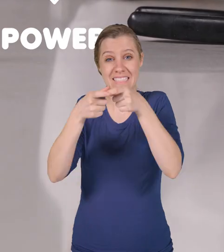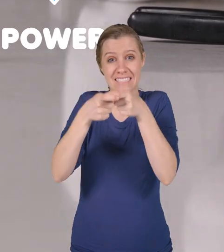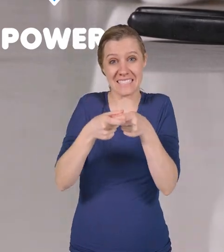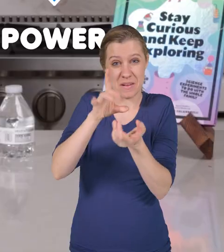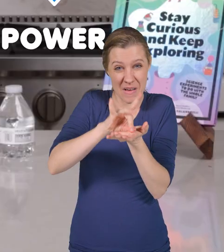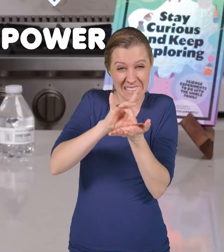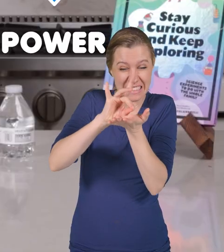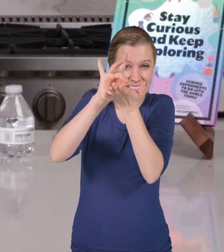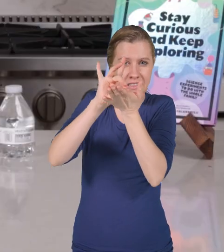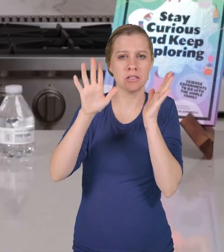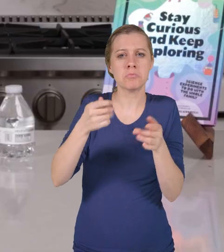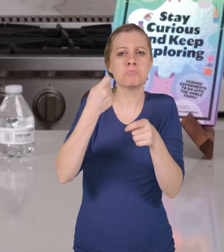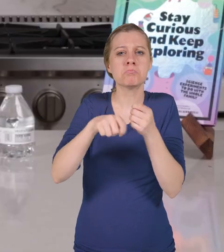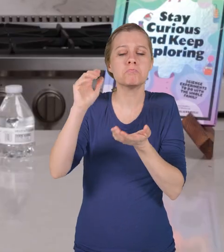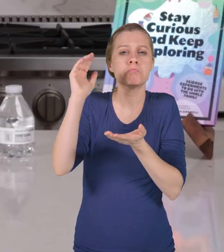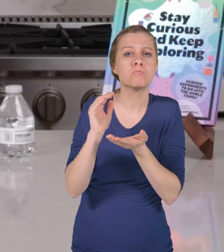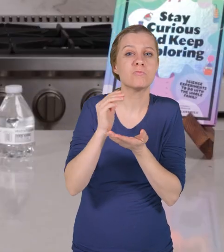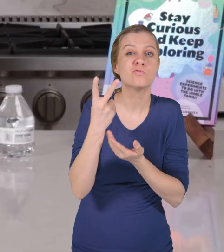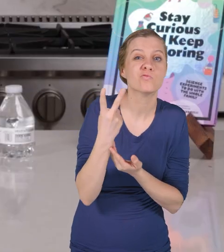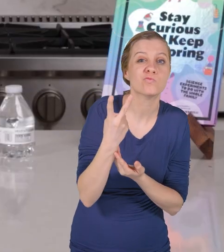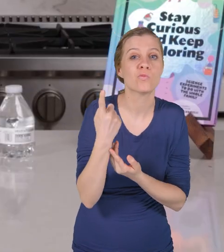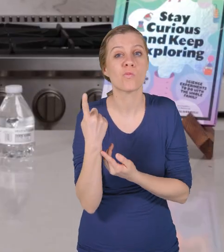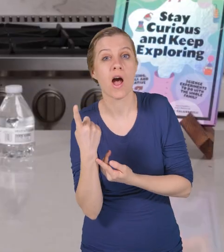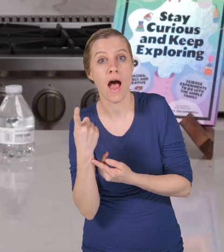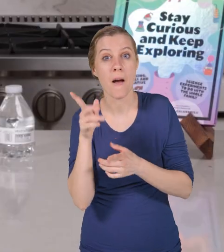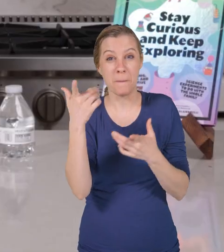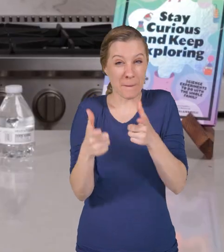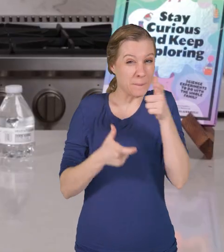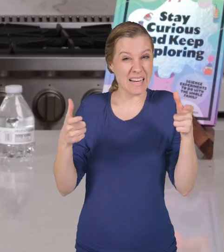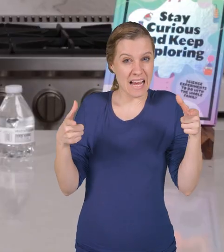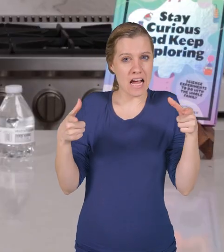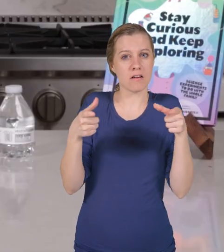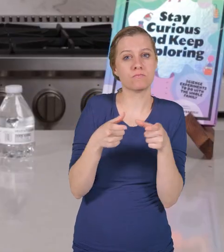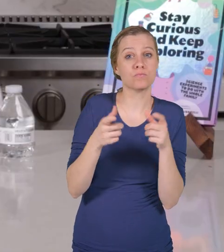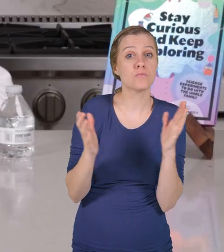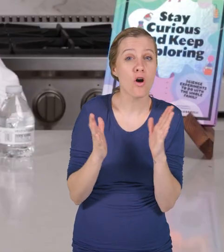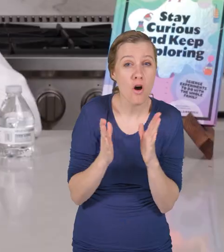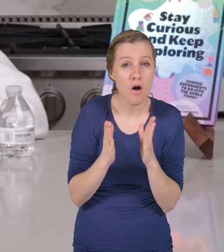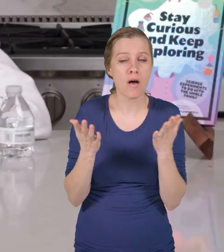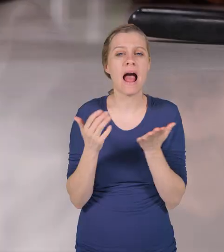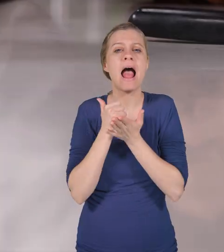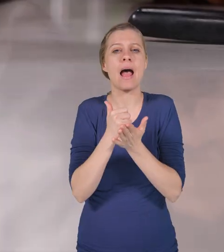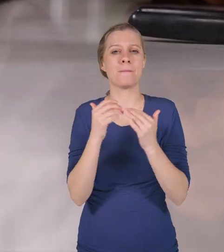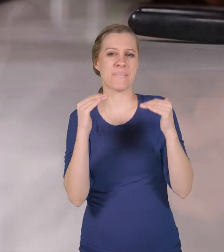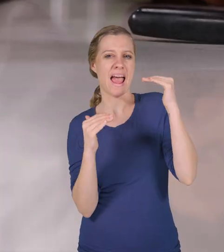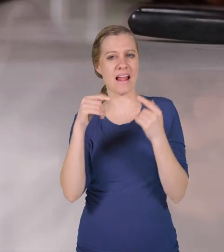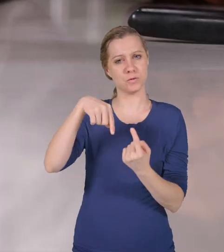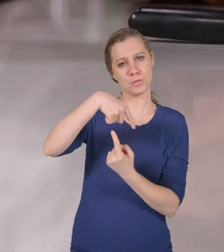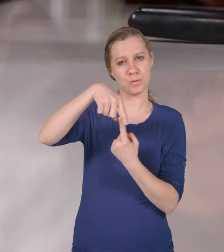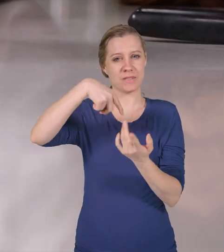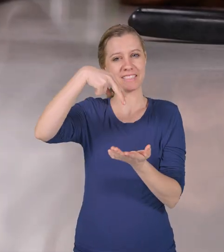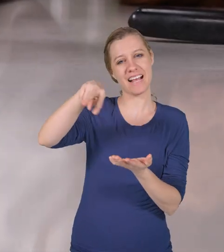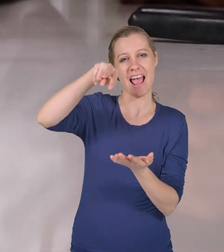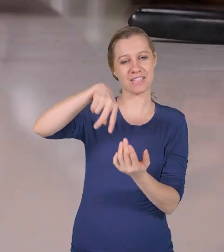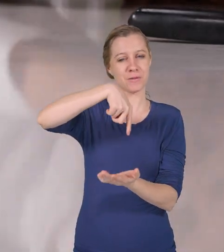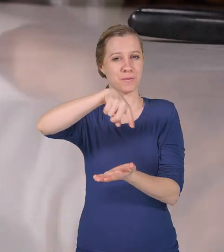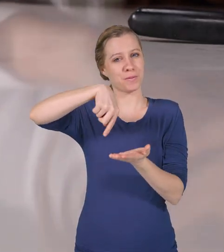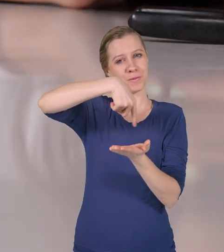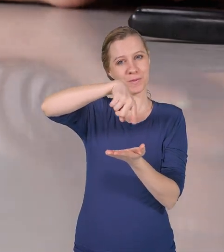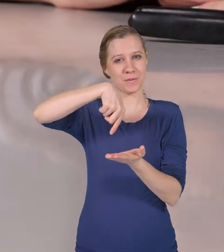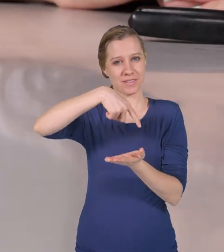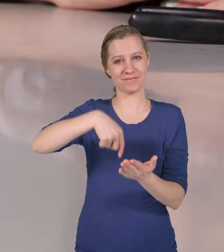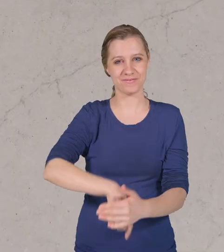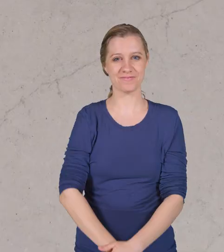stuck together, maybe just use one or two. If you have the big ones, maybe use the smaller ones, and that will help you balance your wire